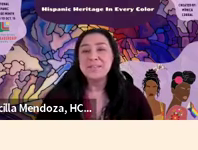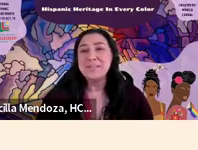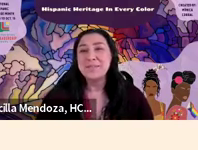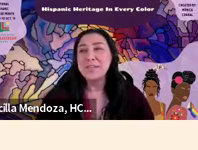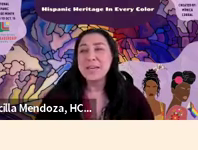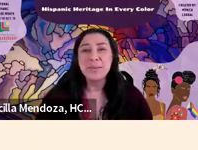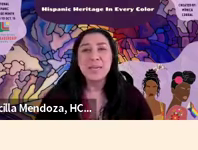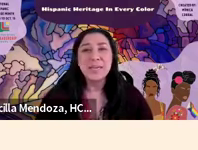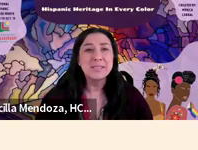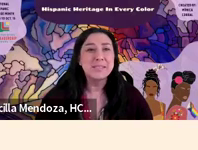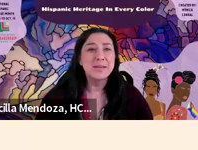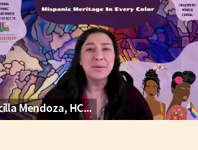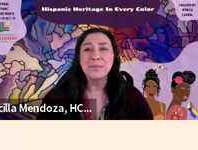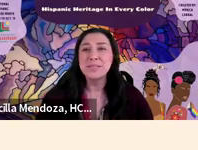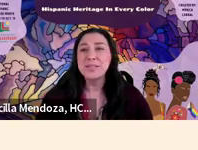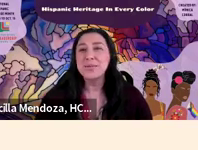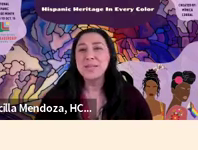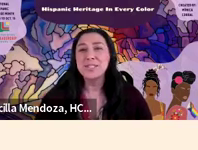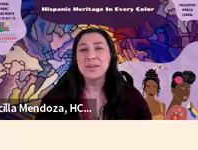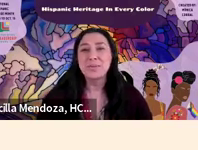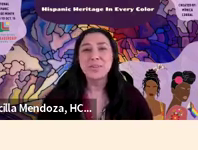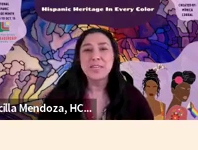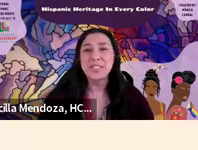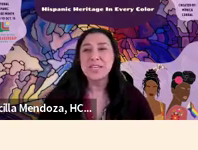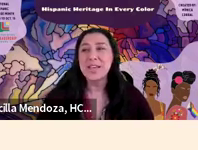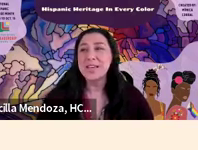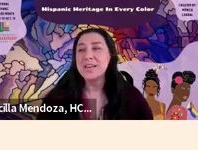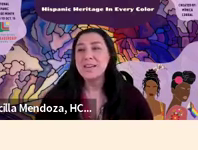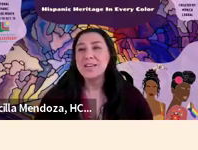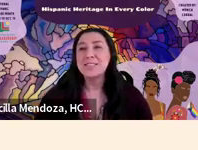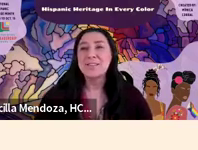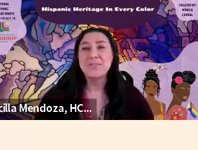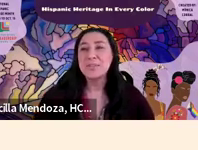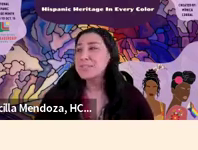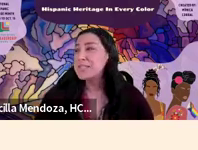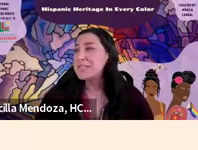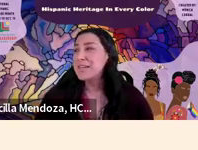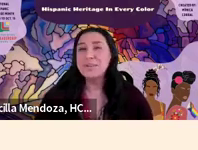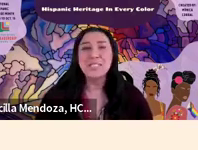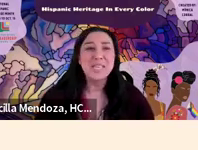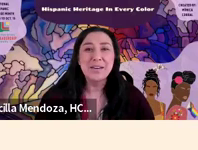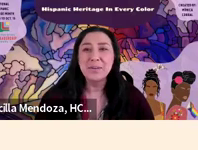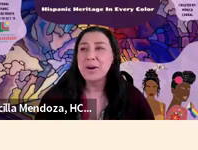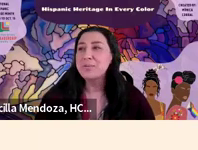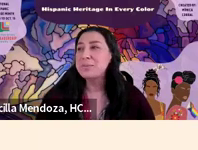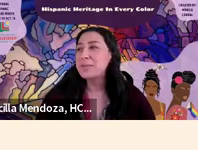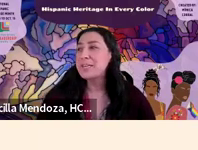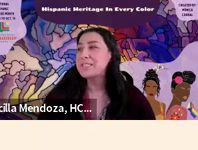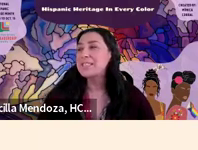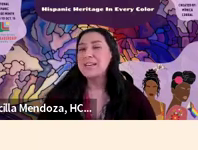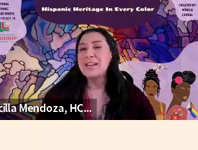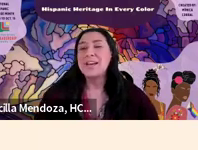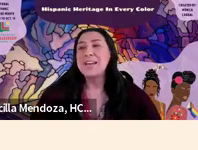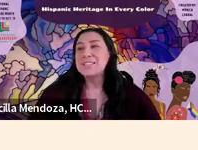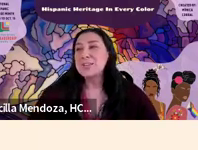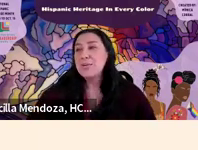so many different campaigns. Some are with DOH, some are with HCA. It's confusing. Can't we just have them all in one